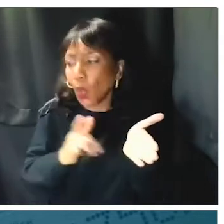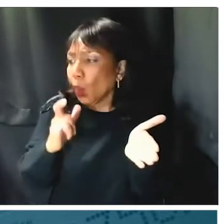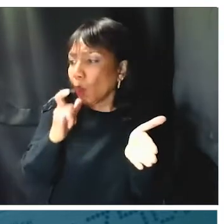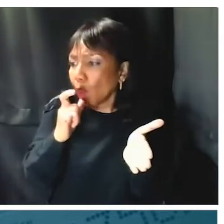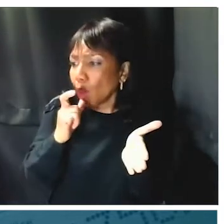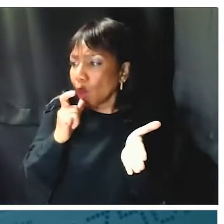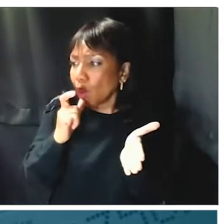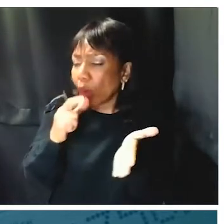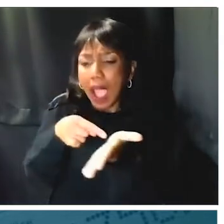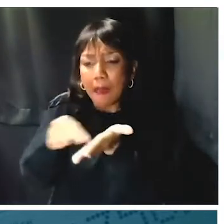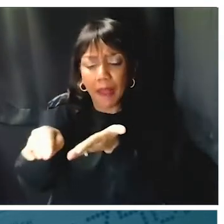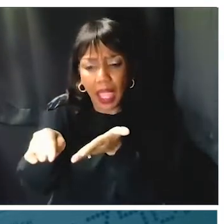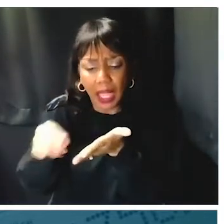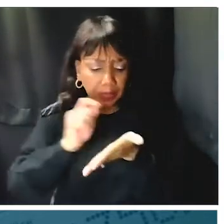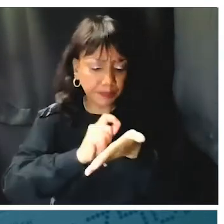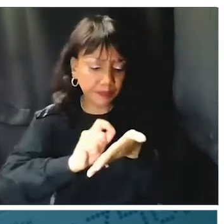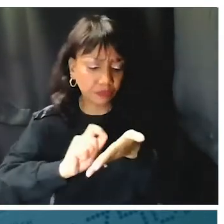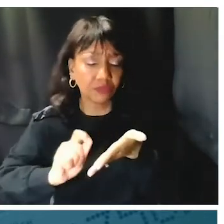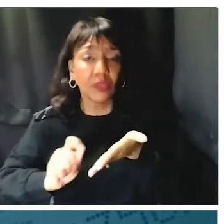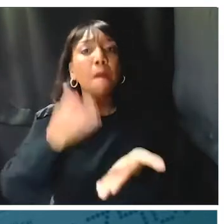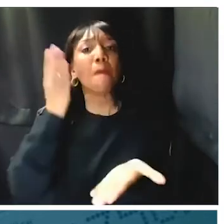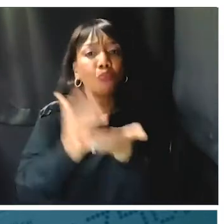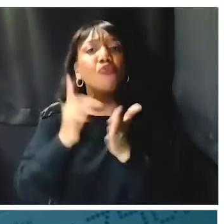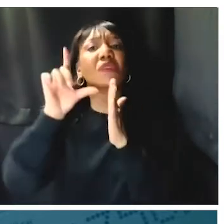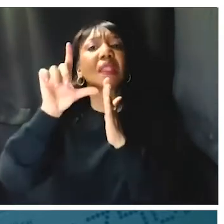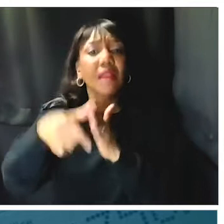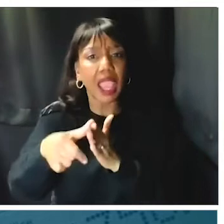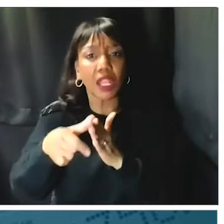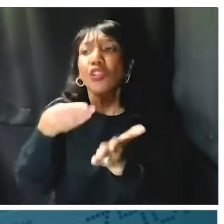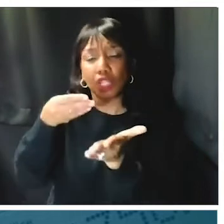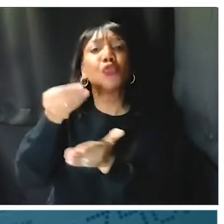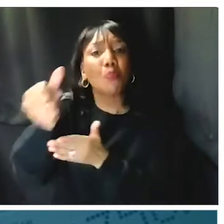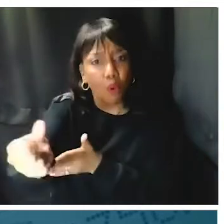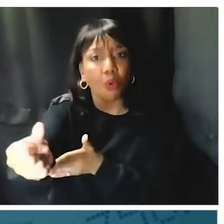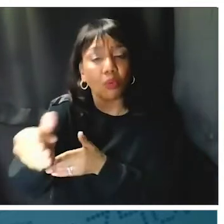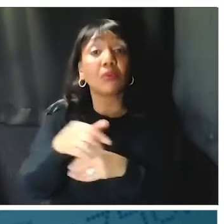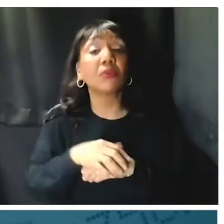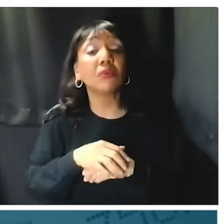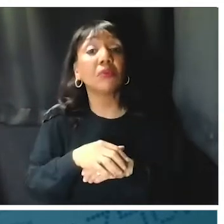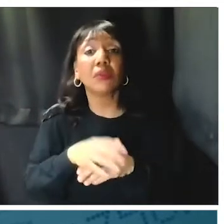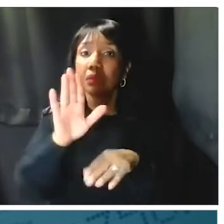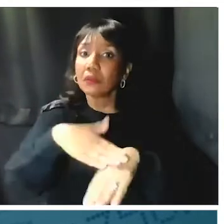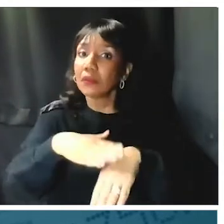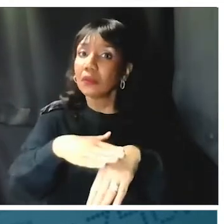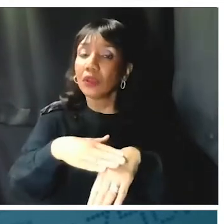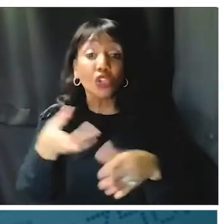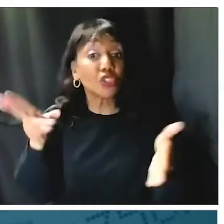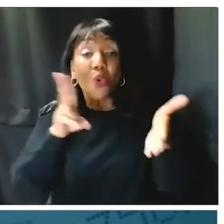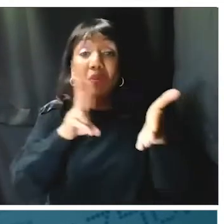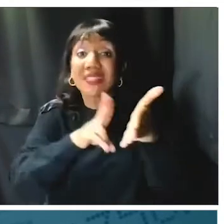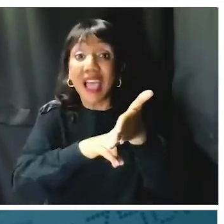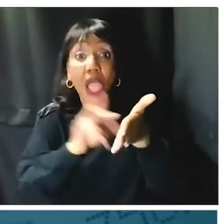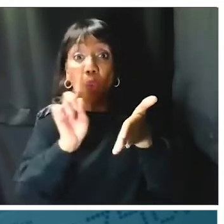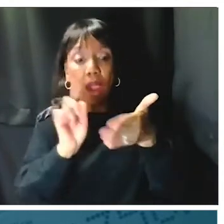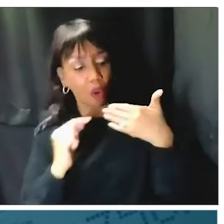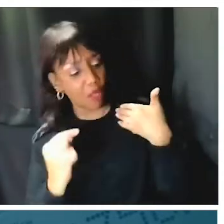your money order was payable to in case you need it in the future. Be mindful you should not sign on the line